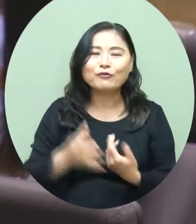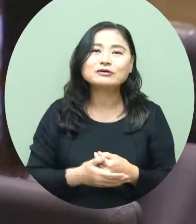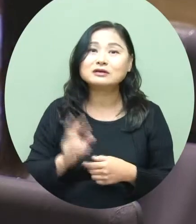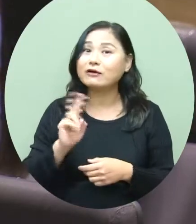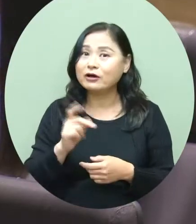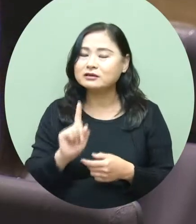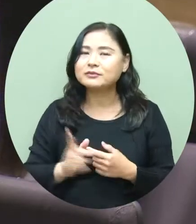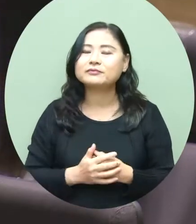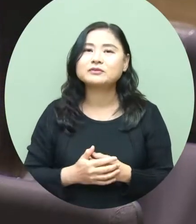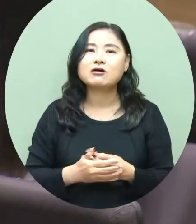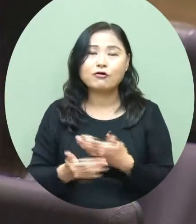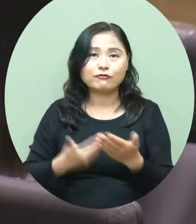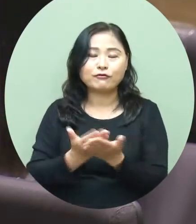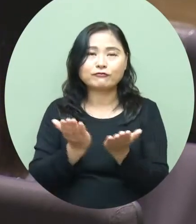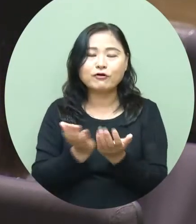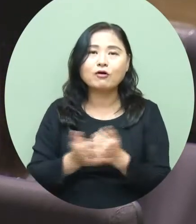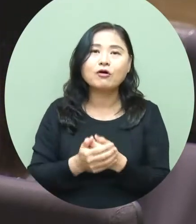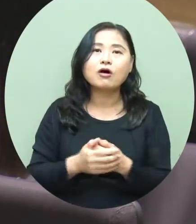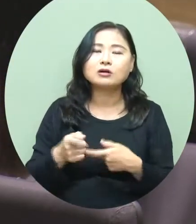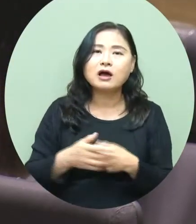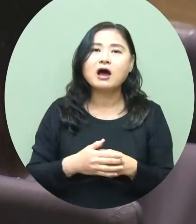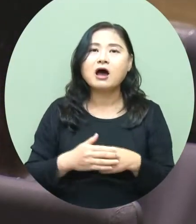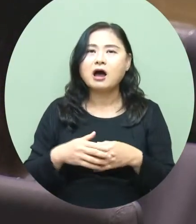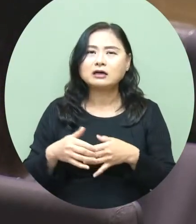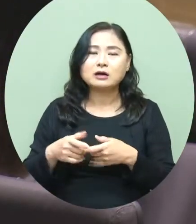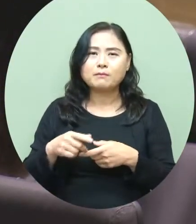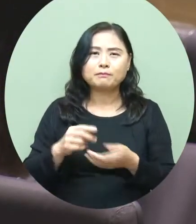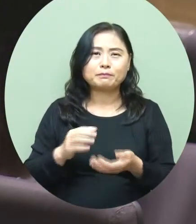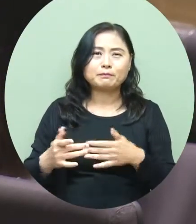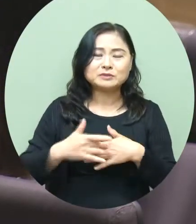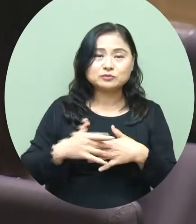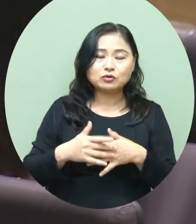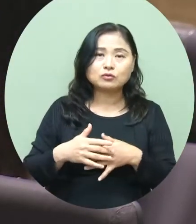positive cases wrongly? How did you find out about these? Now,